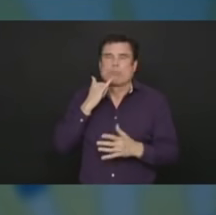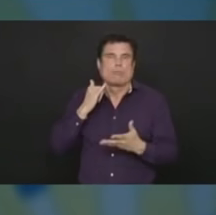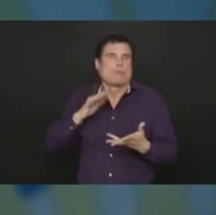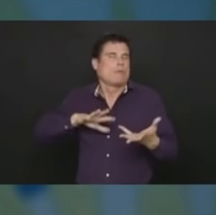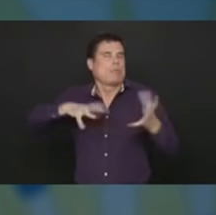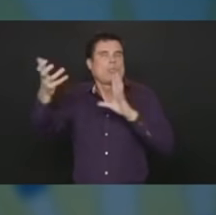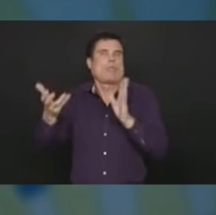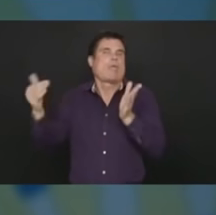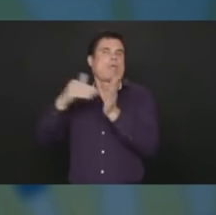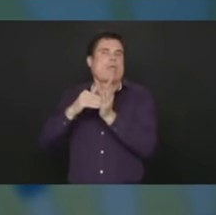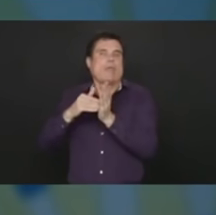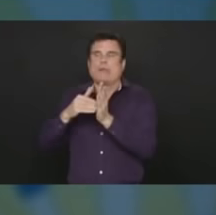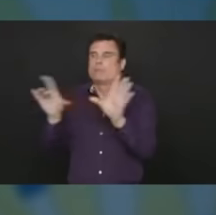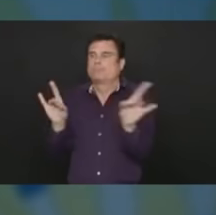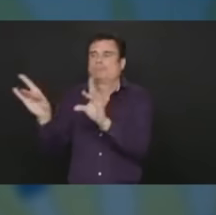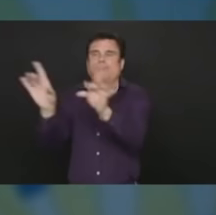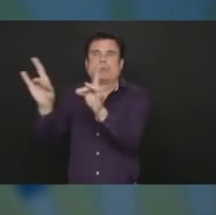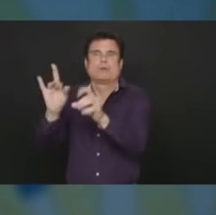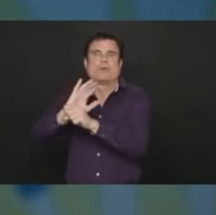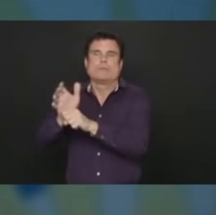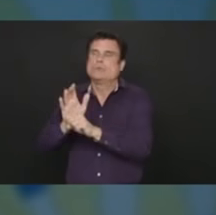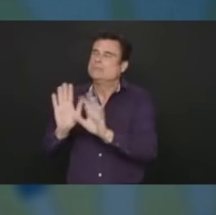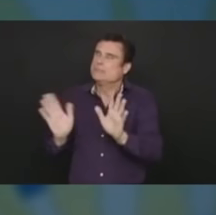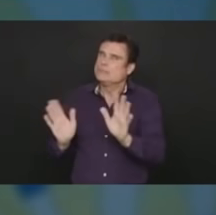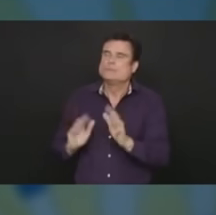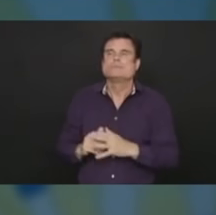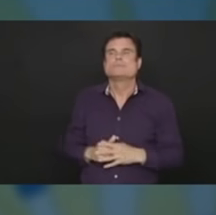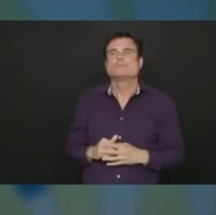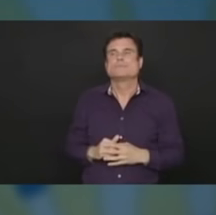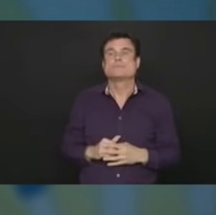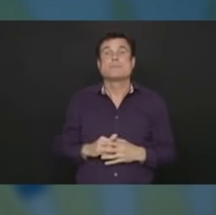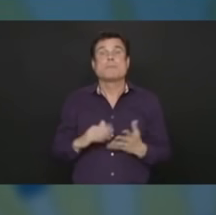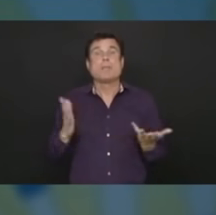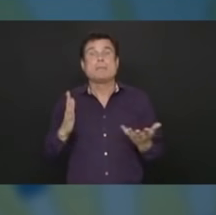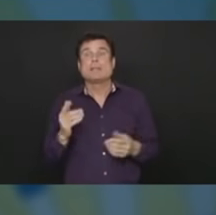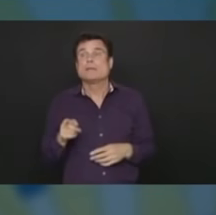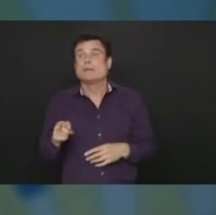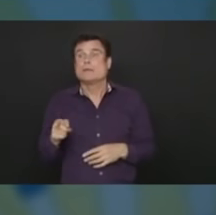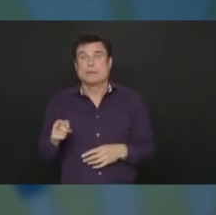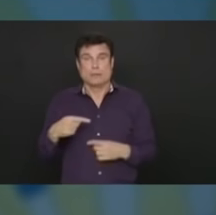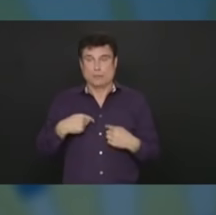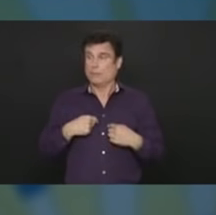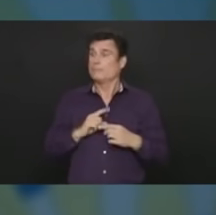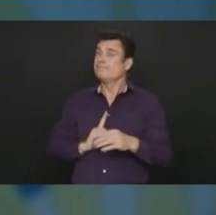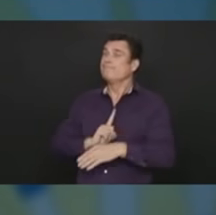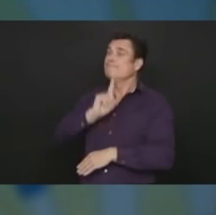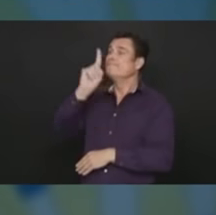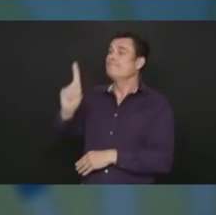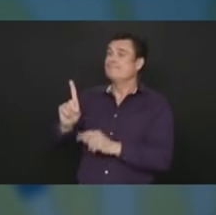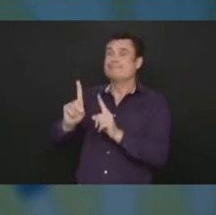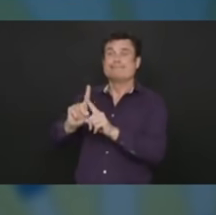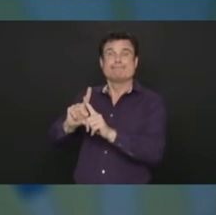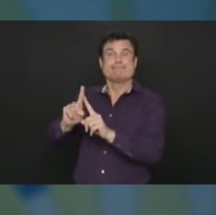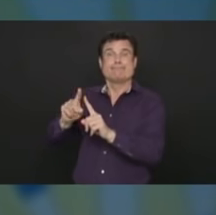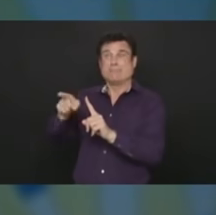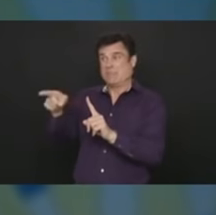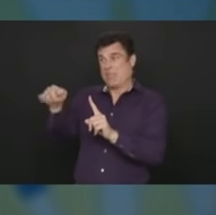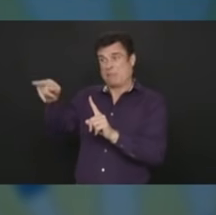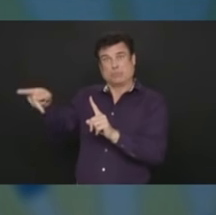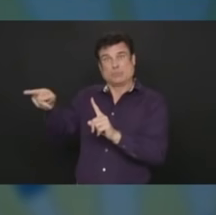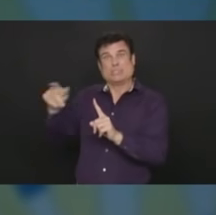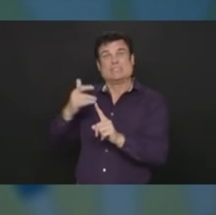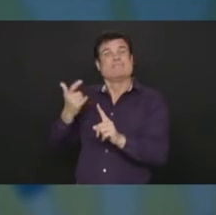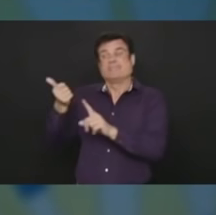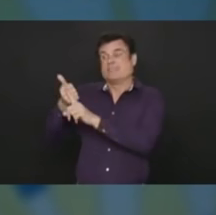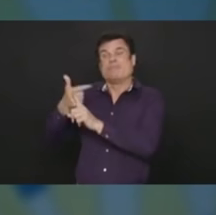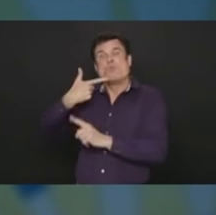who's elder, somebody who's going through cancer treatments. And if we have a family member who's at high risk of severe illness, we